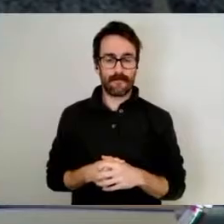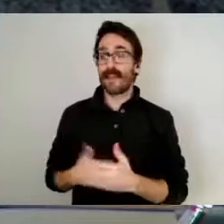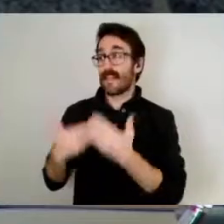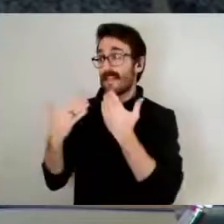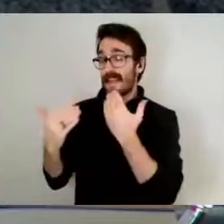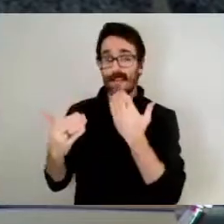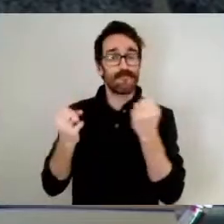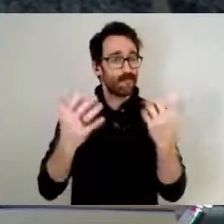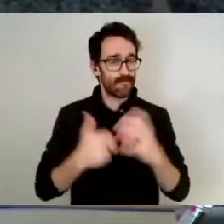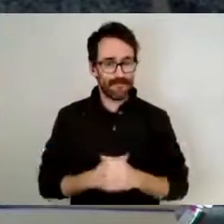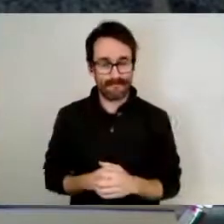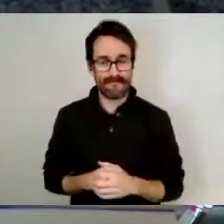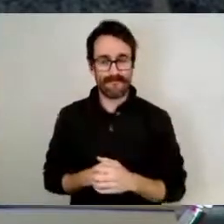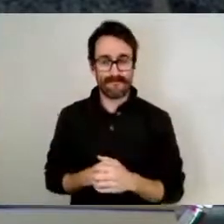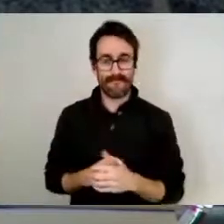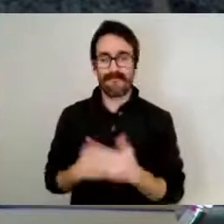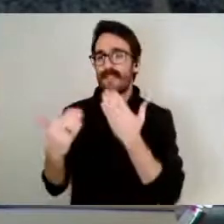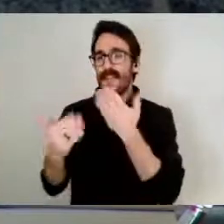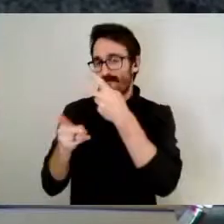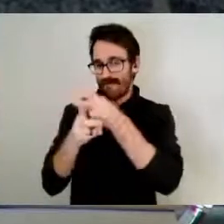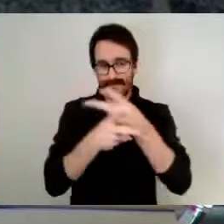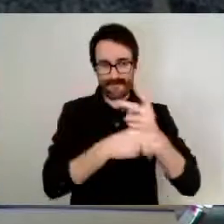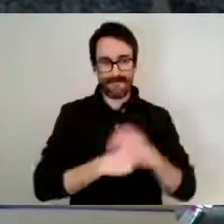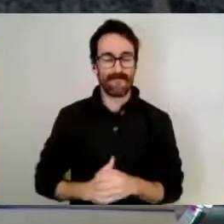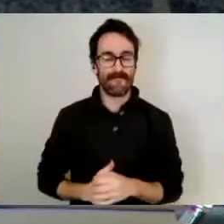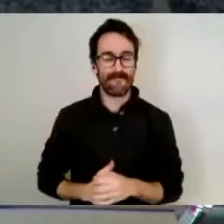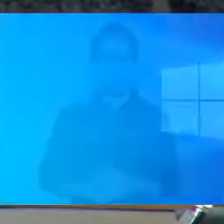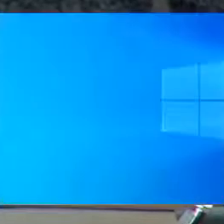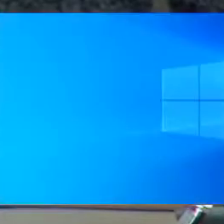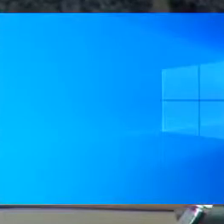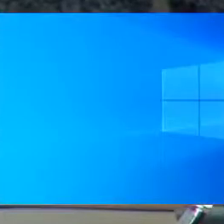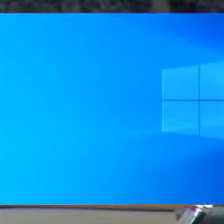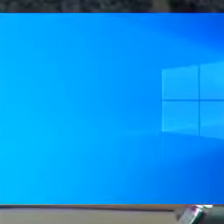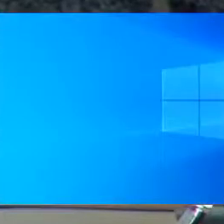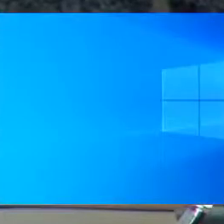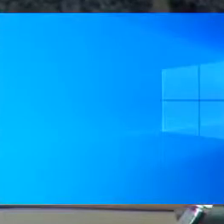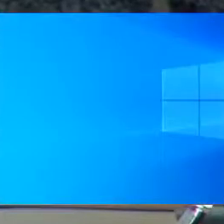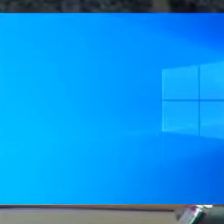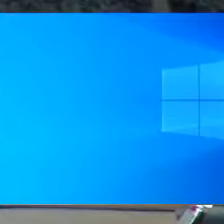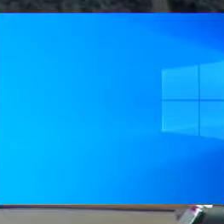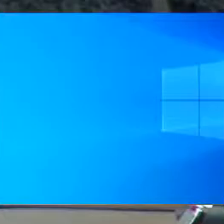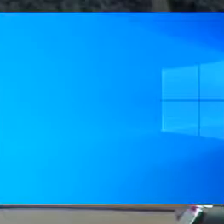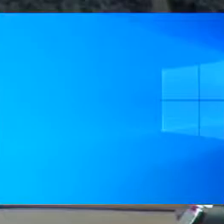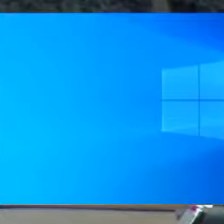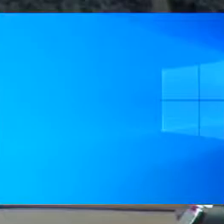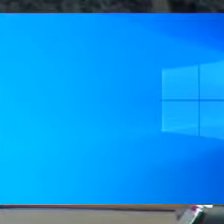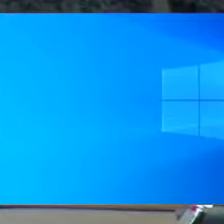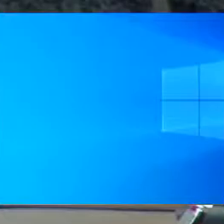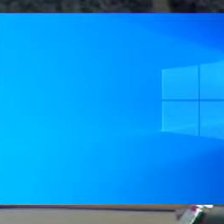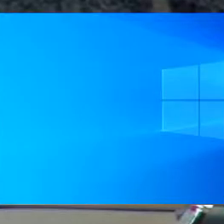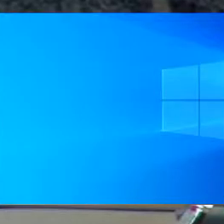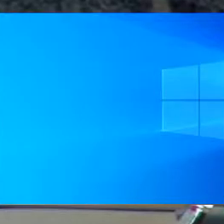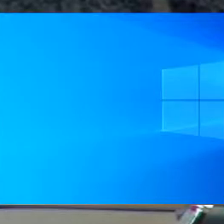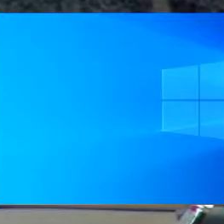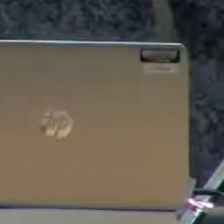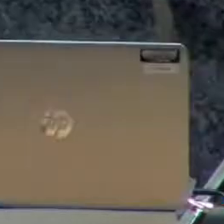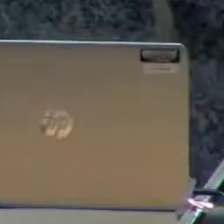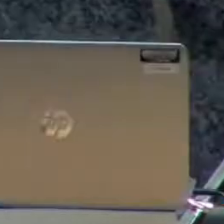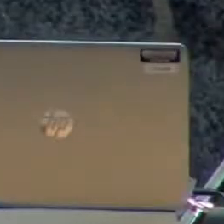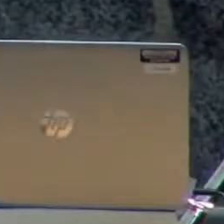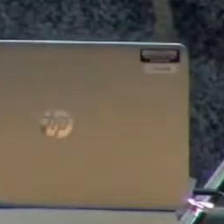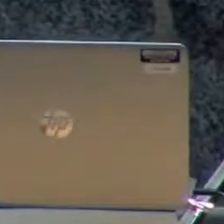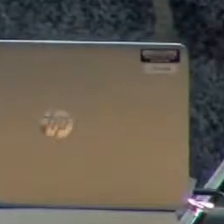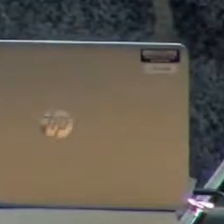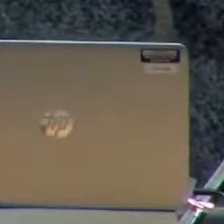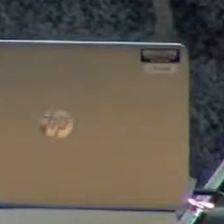honking of horns, then of course I'd be happy to sit down. But at the end of the day, I have no jurisdiction over federal and provincial mandates,